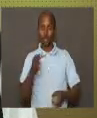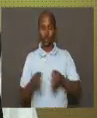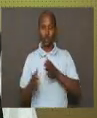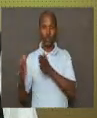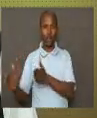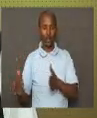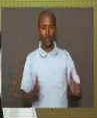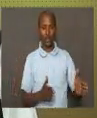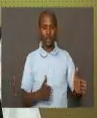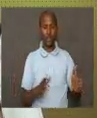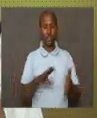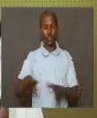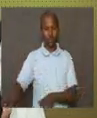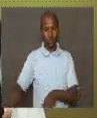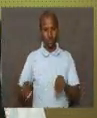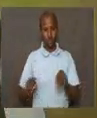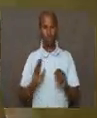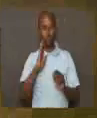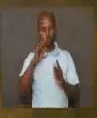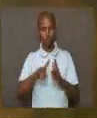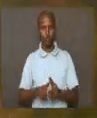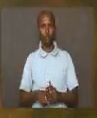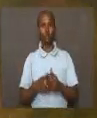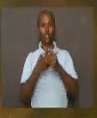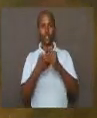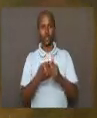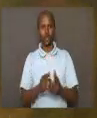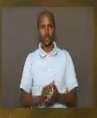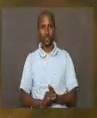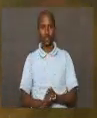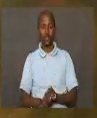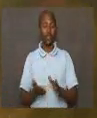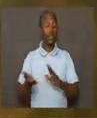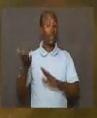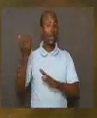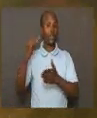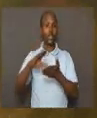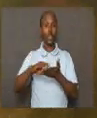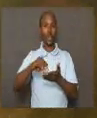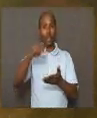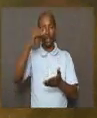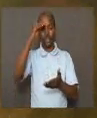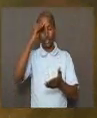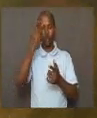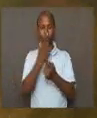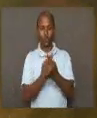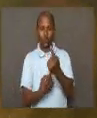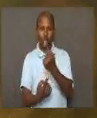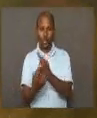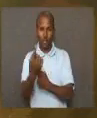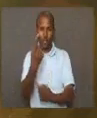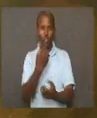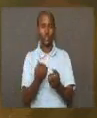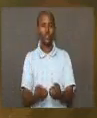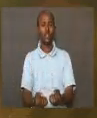ready, students, we will begin. In the last lesson, we discussed